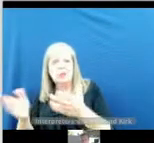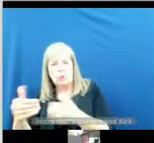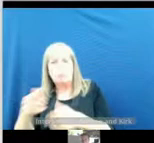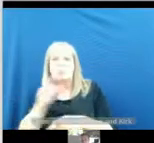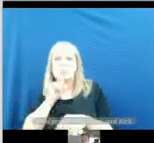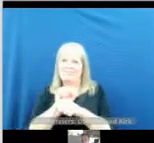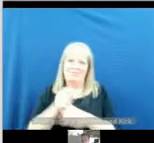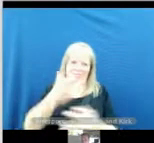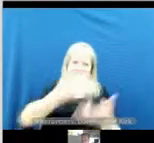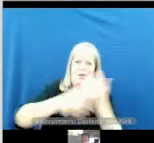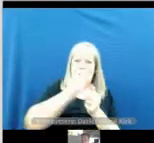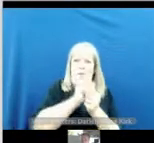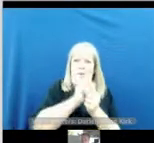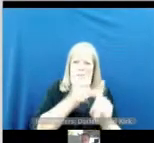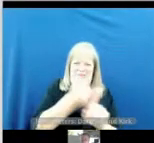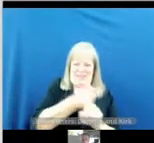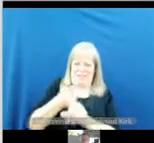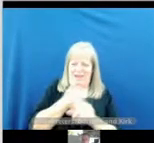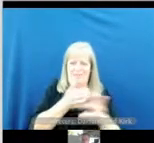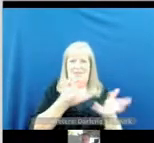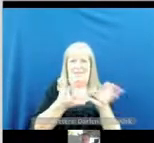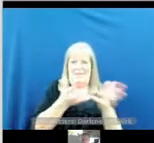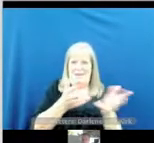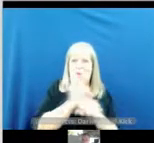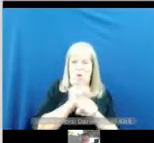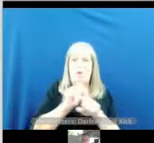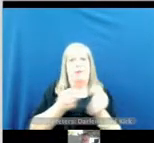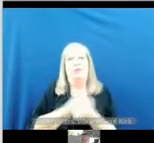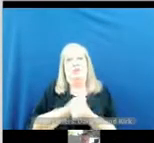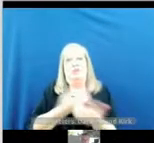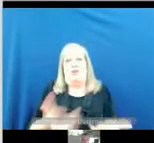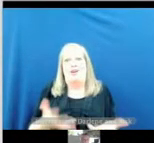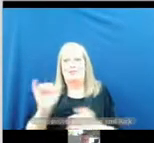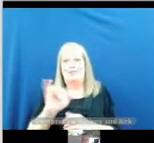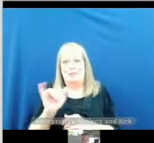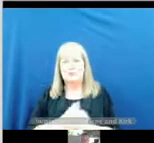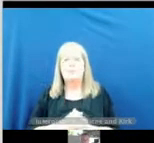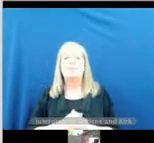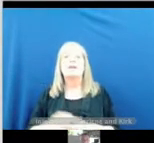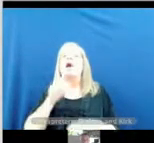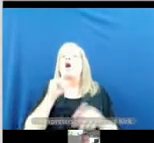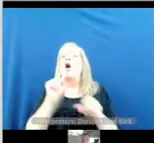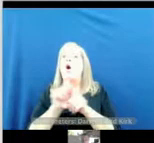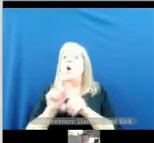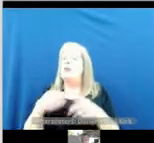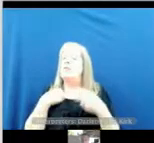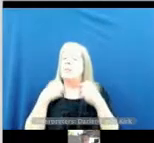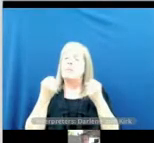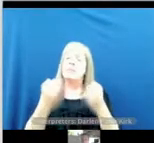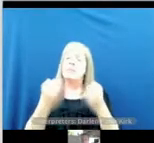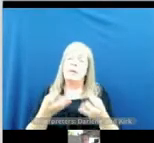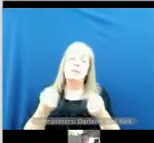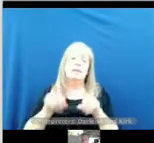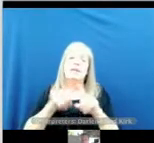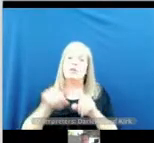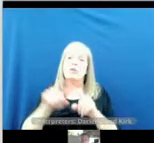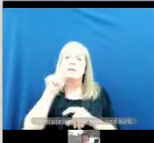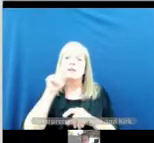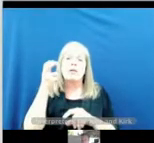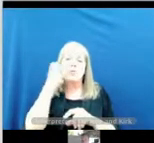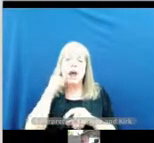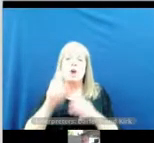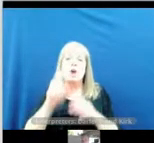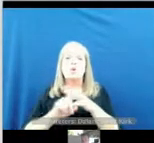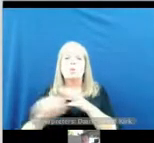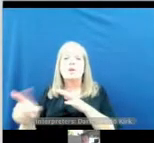natural state. There are many different types of deafblind retreats that are also held throughout the country.